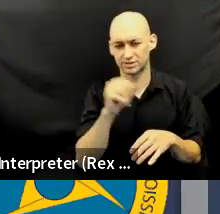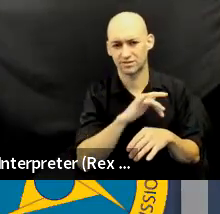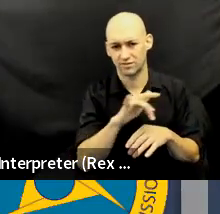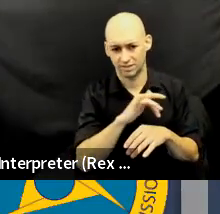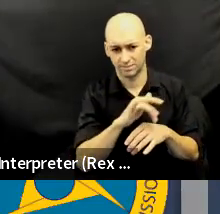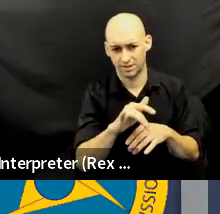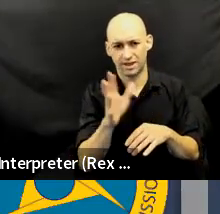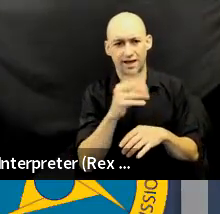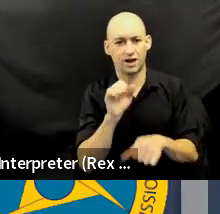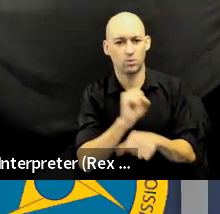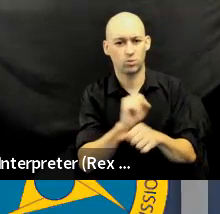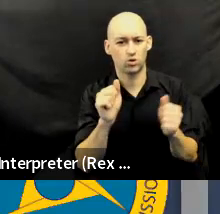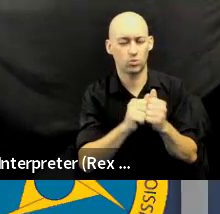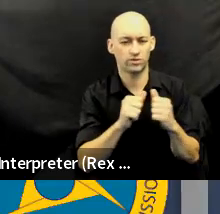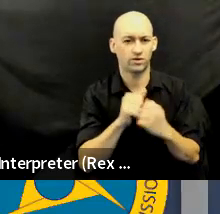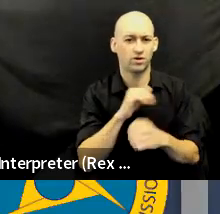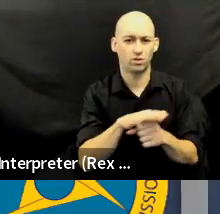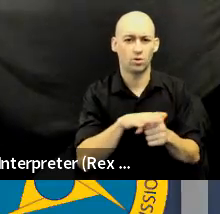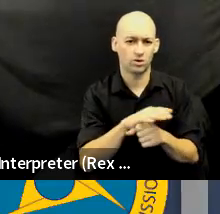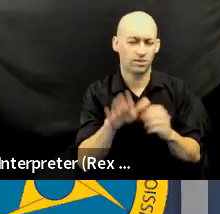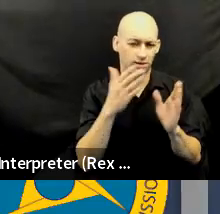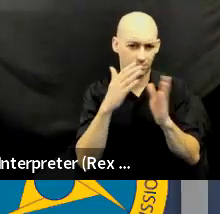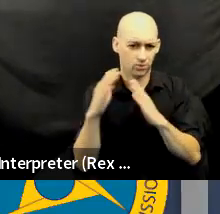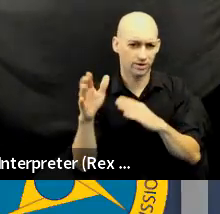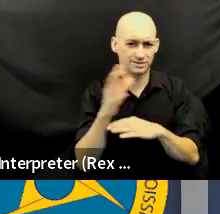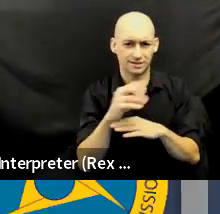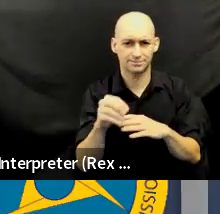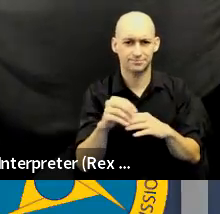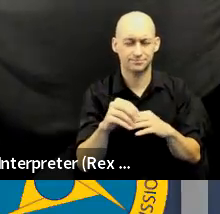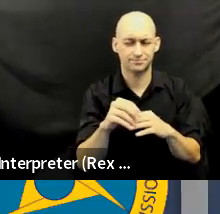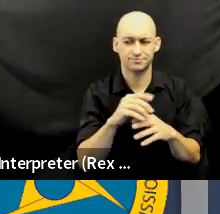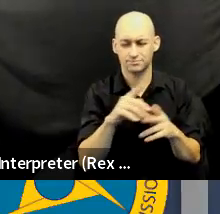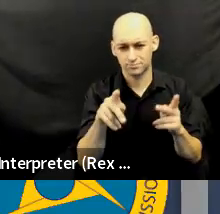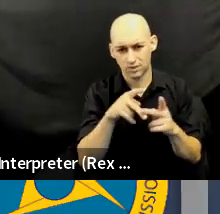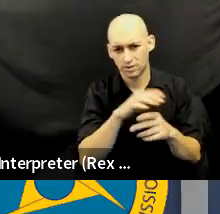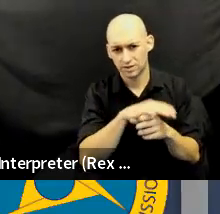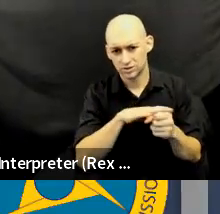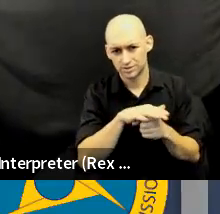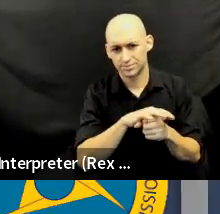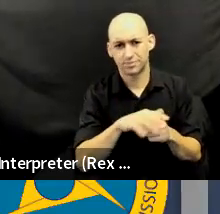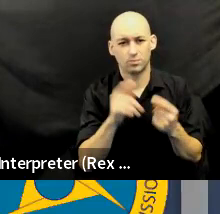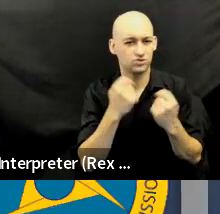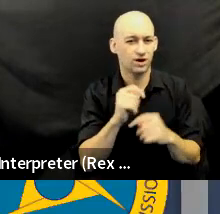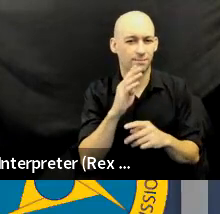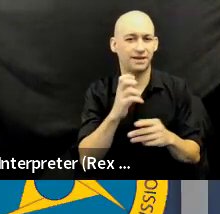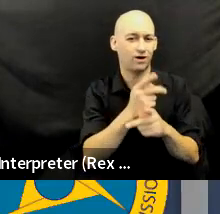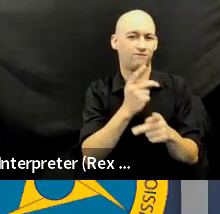and working with local communities on locations, we're really trying to be careful